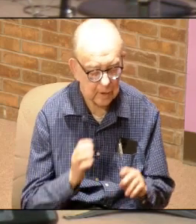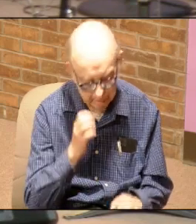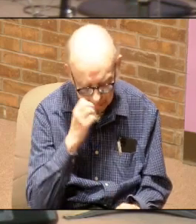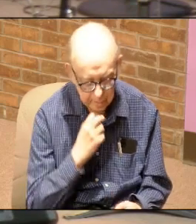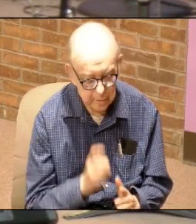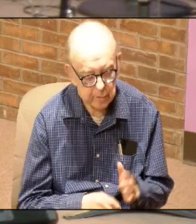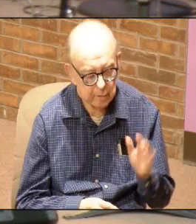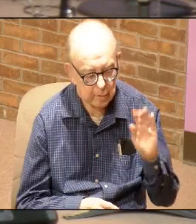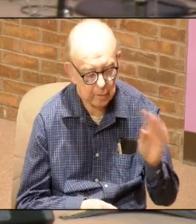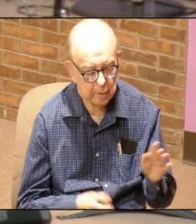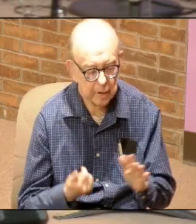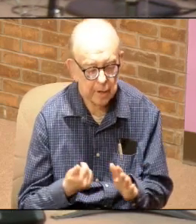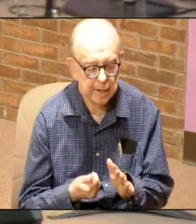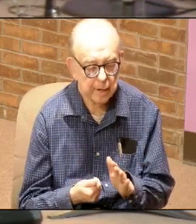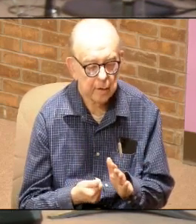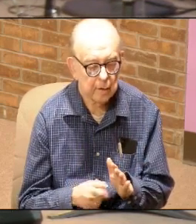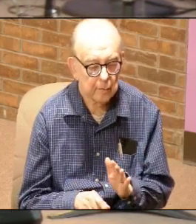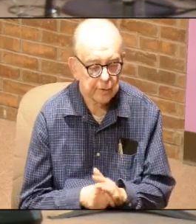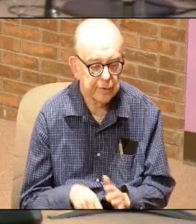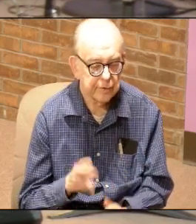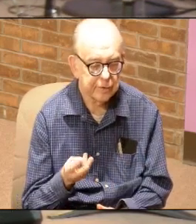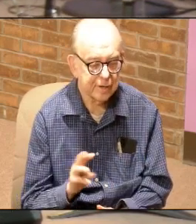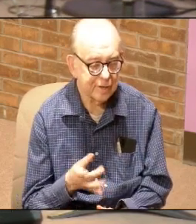4, verses 16 and 17.